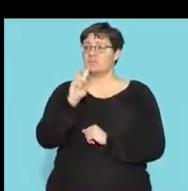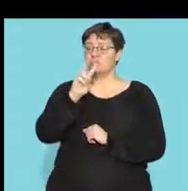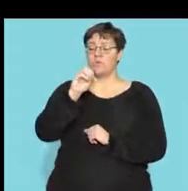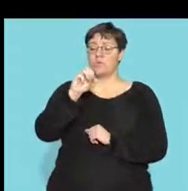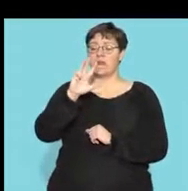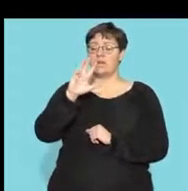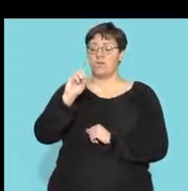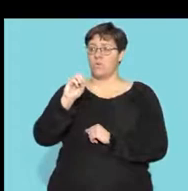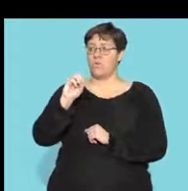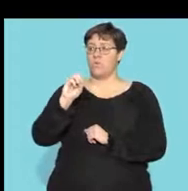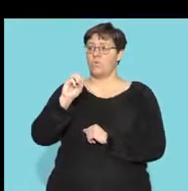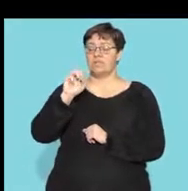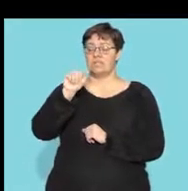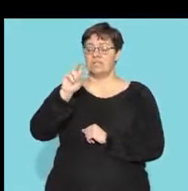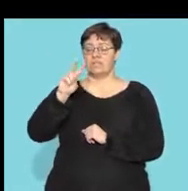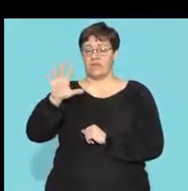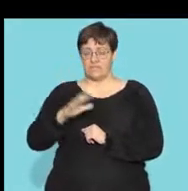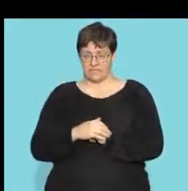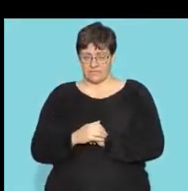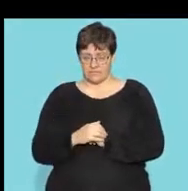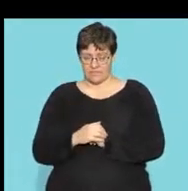2,090,625. Sales figure once again